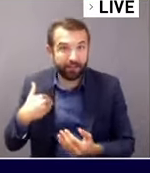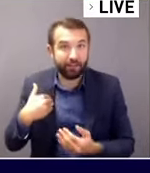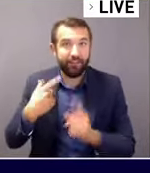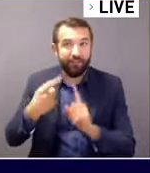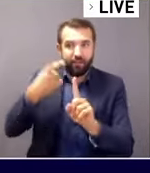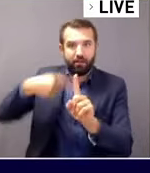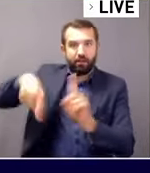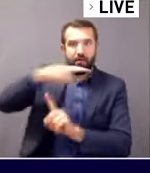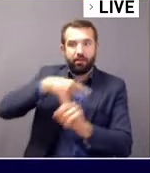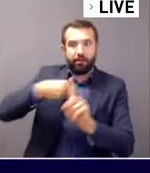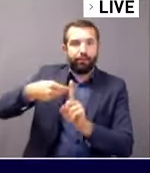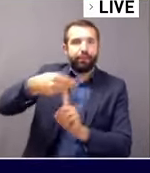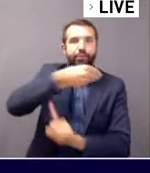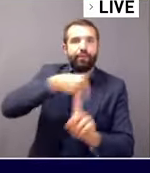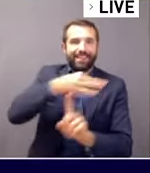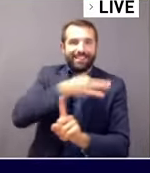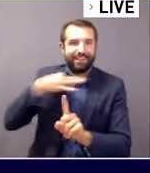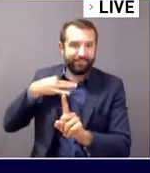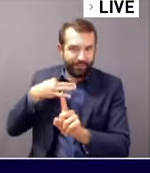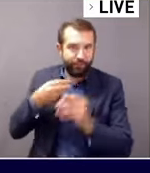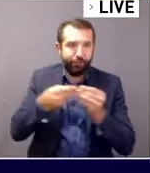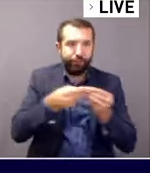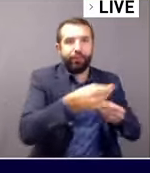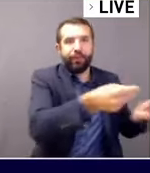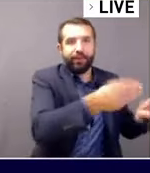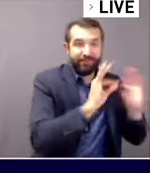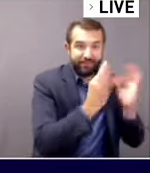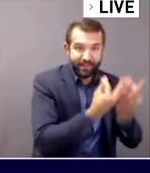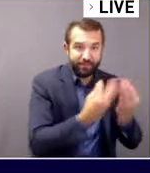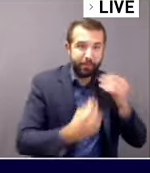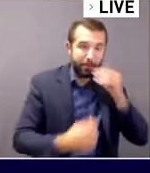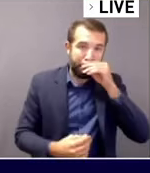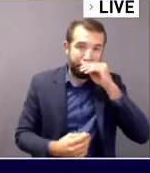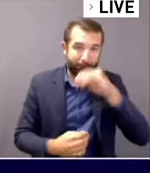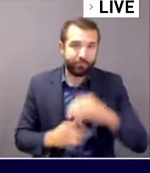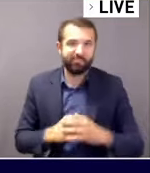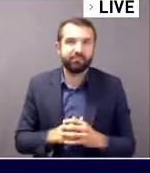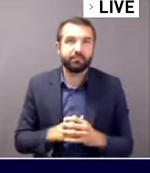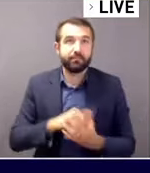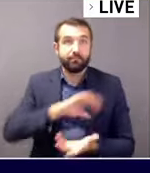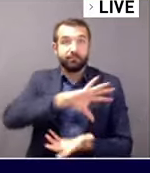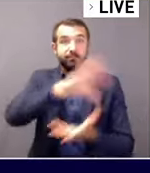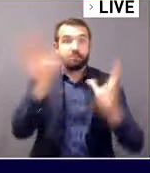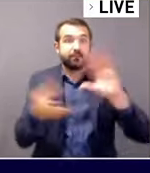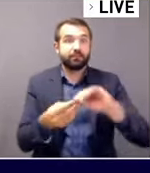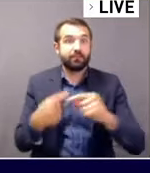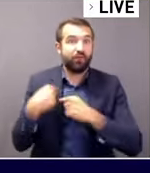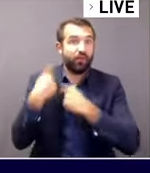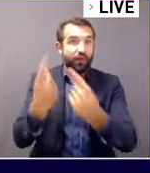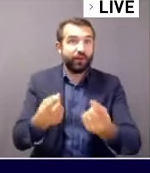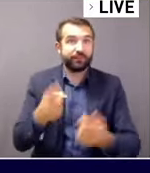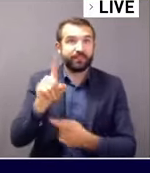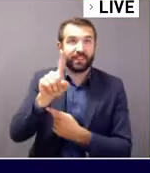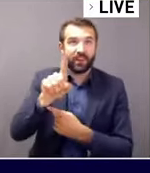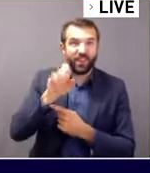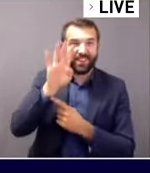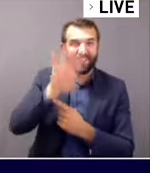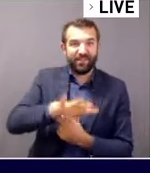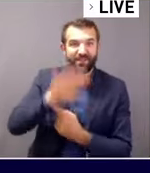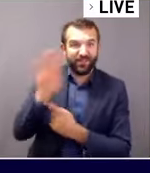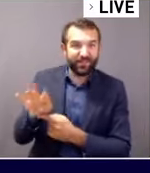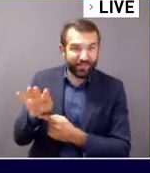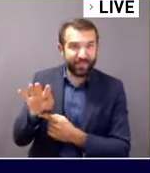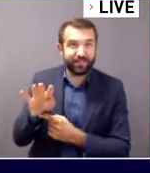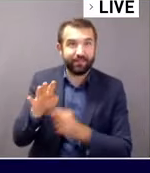of staff who now have confirmed COVID-19 infections. All told, again,